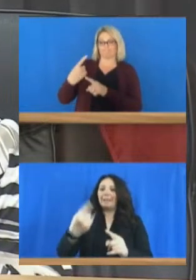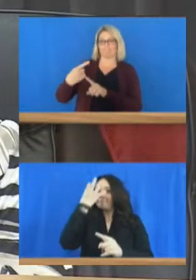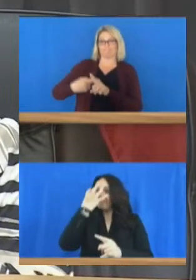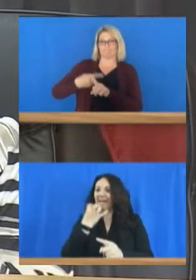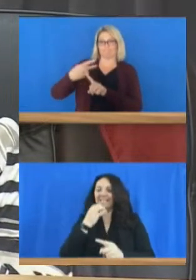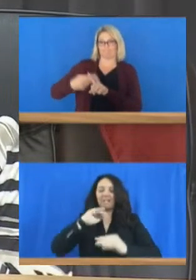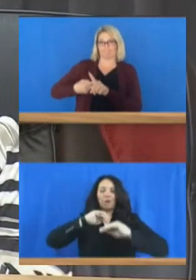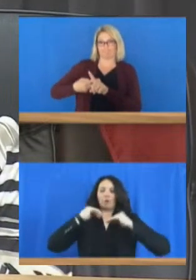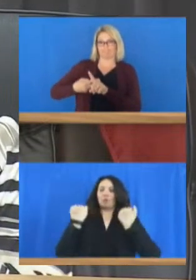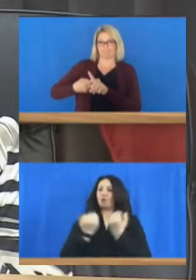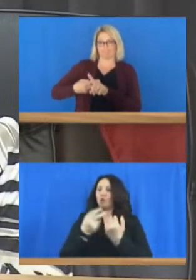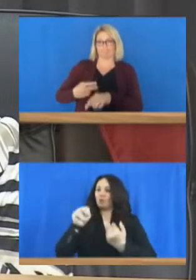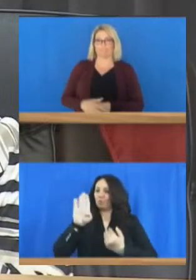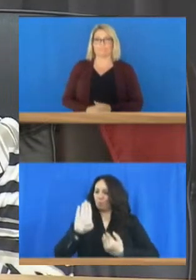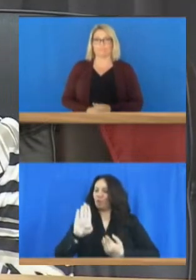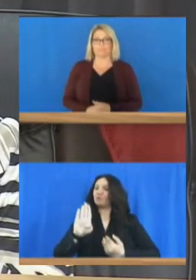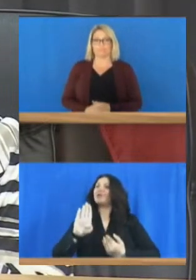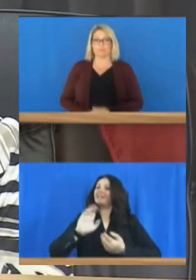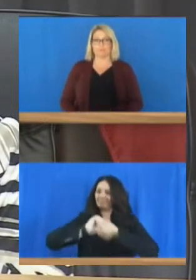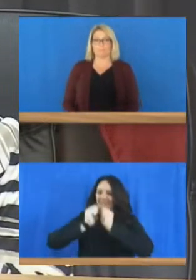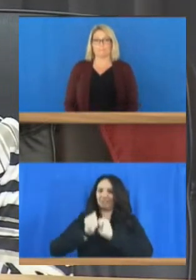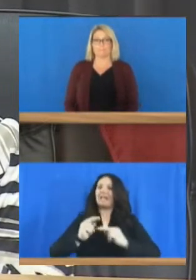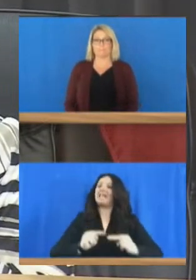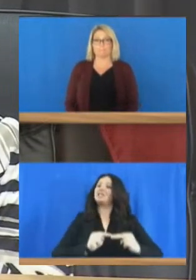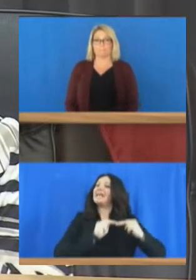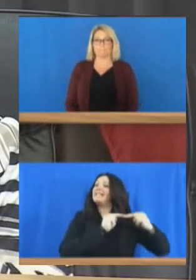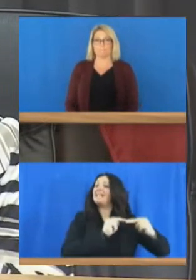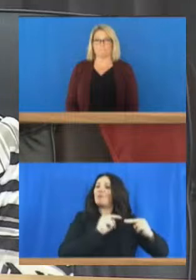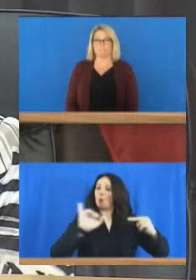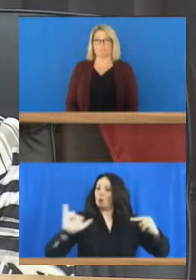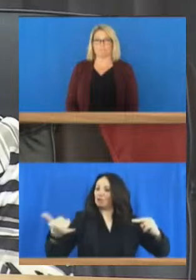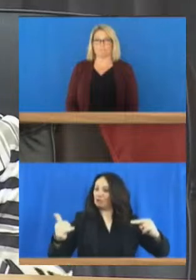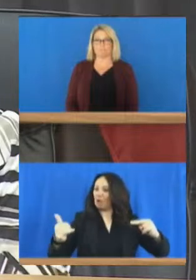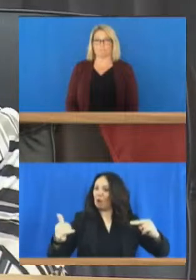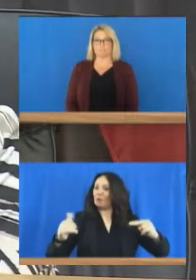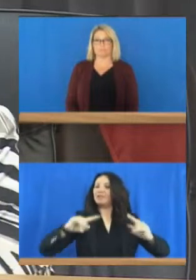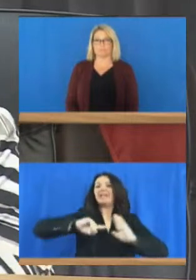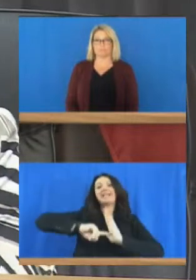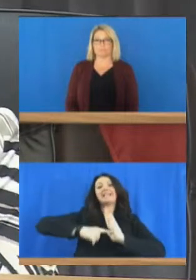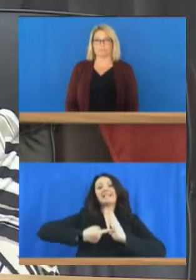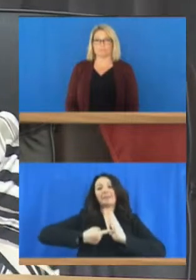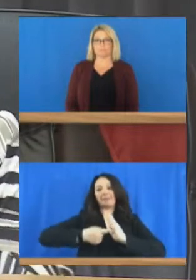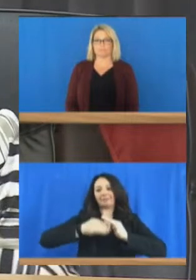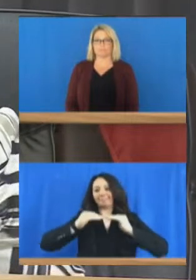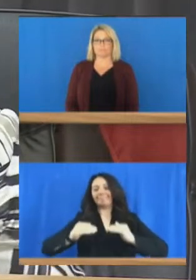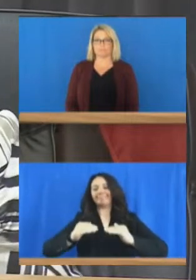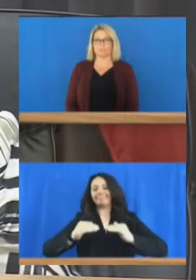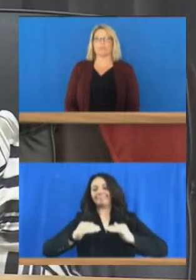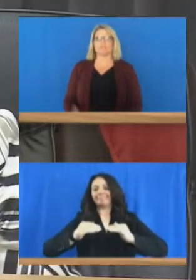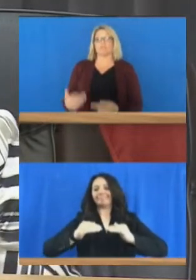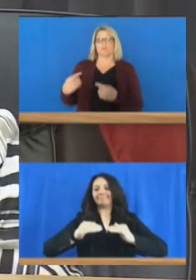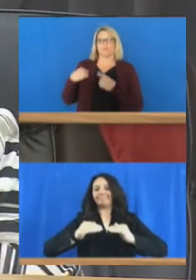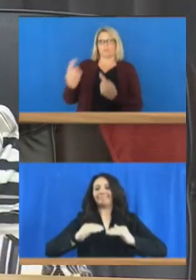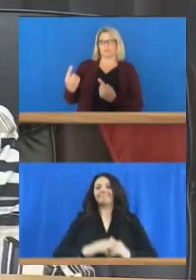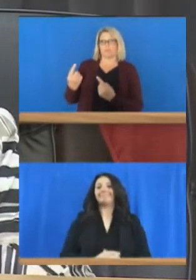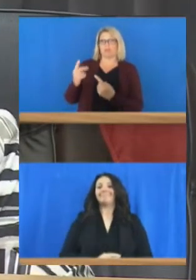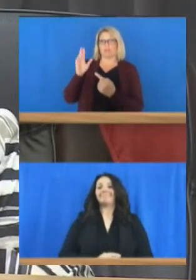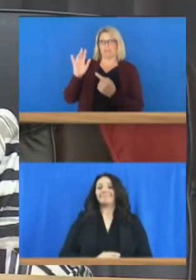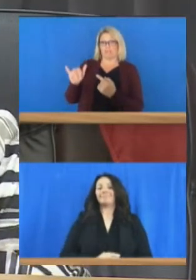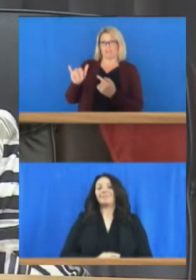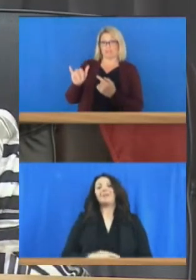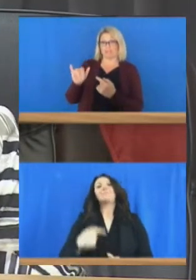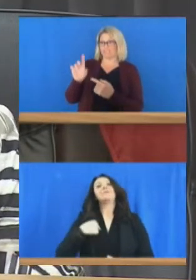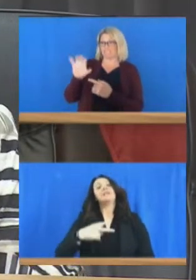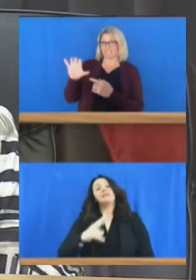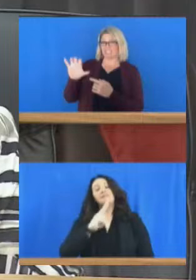and perseverance have enabled us to slow the spread of the virus and bring this outbreak under control. And I'm so very, very proud of all the hard work that people